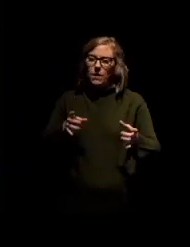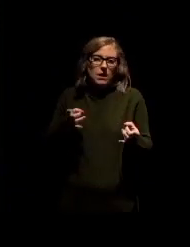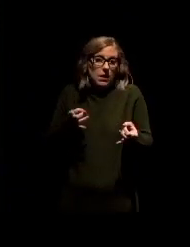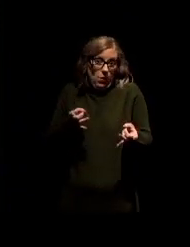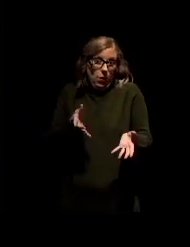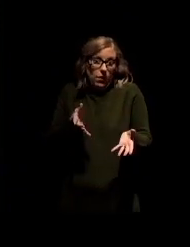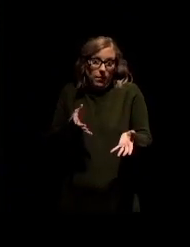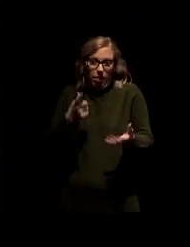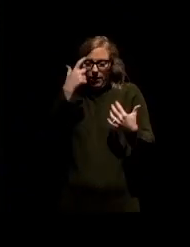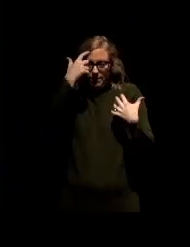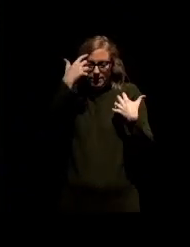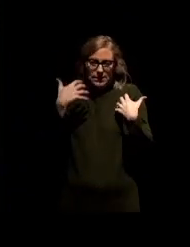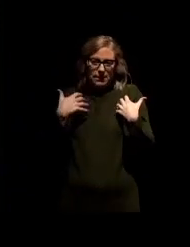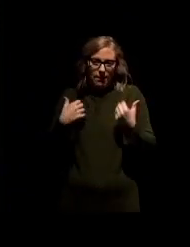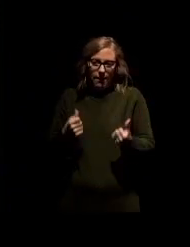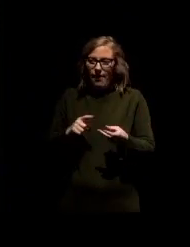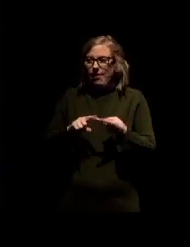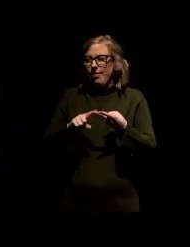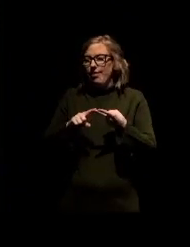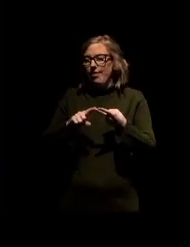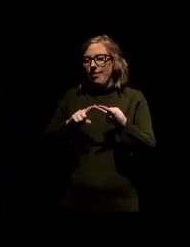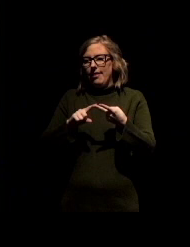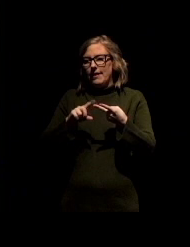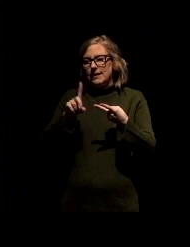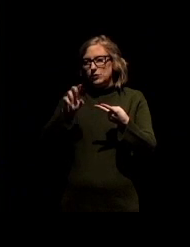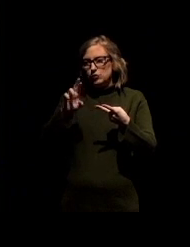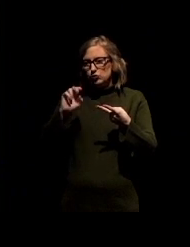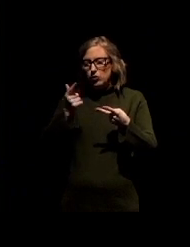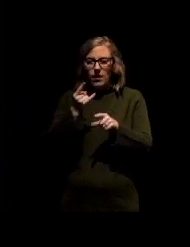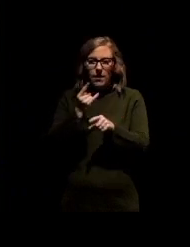horrible mental health, substance abuse, and public health